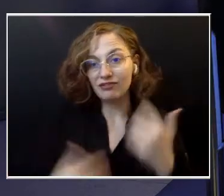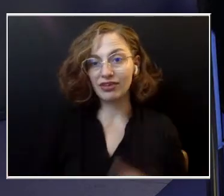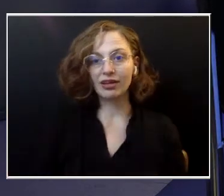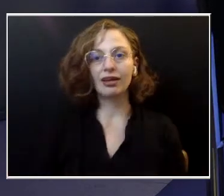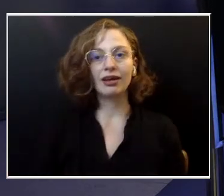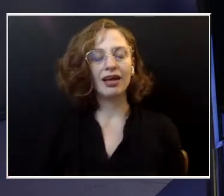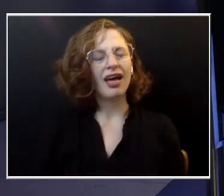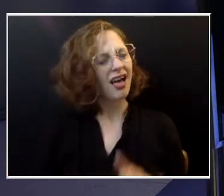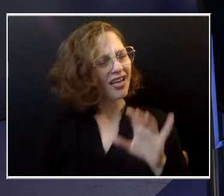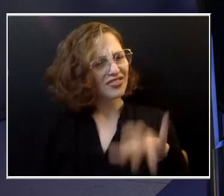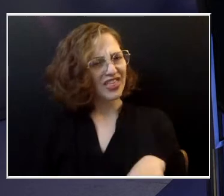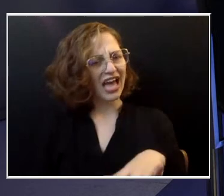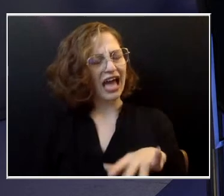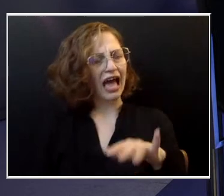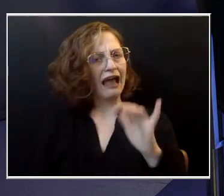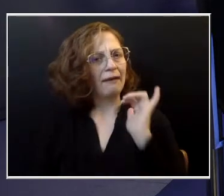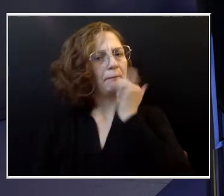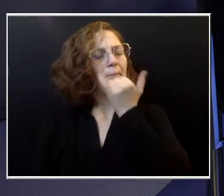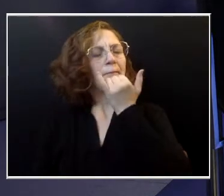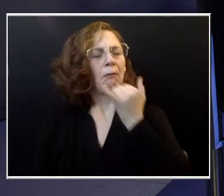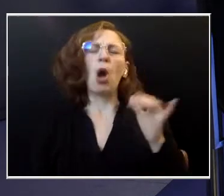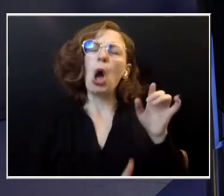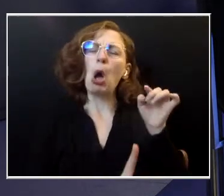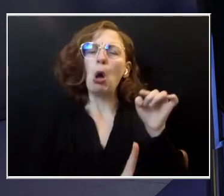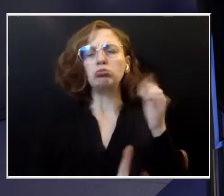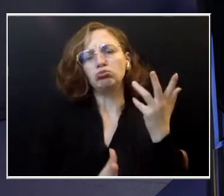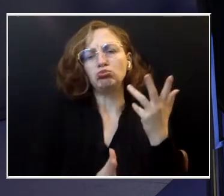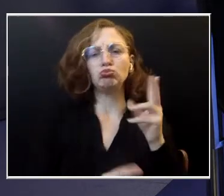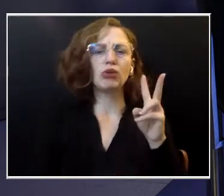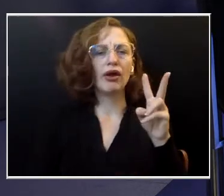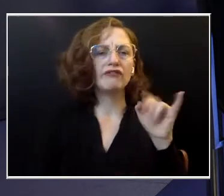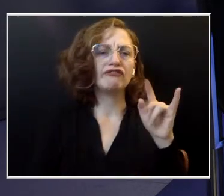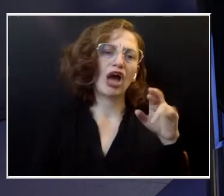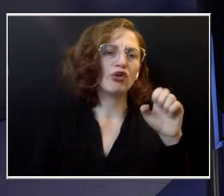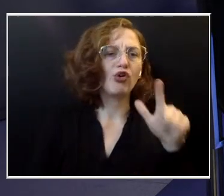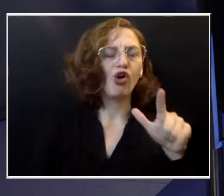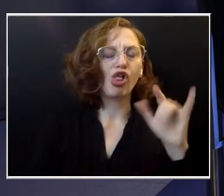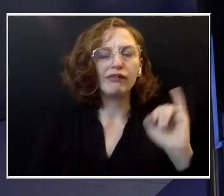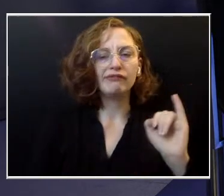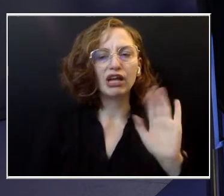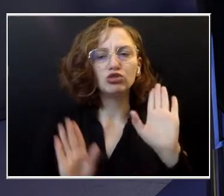that normal? I mean, if a parent notices something, takes them to a hospital, they say it's